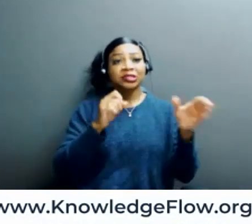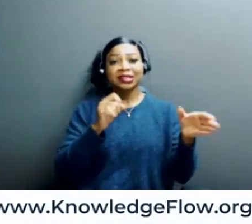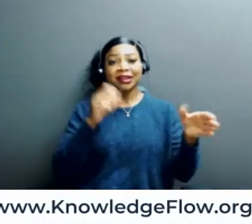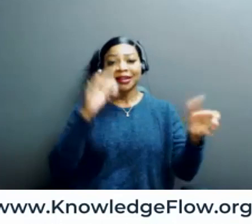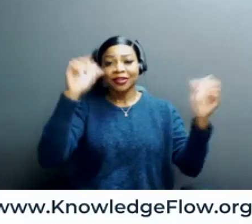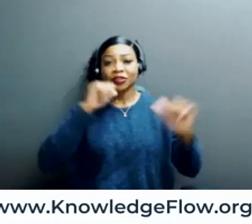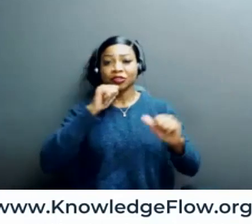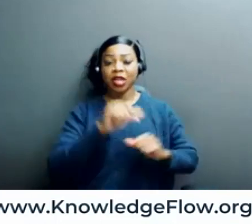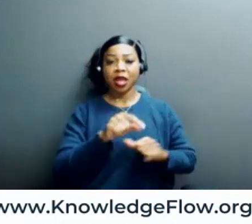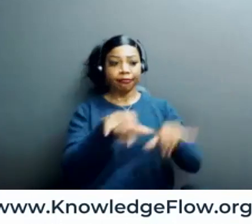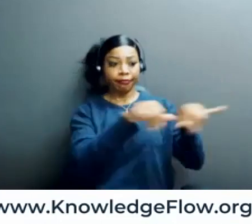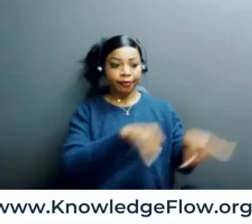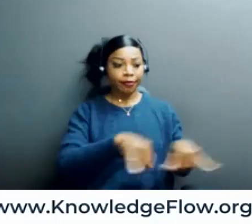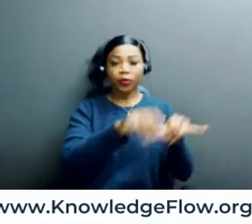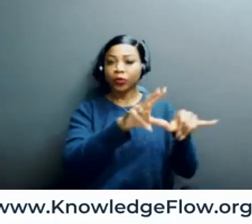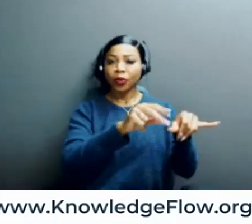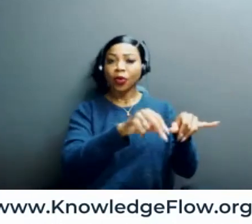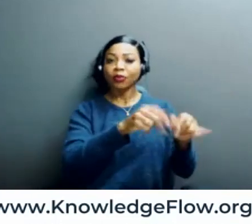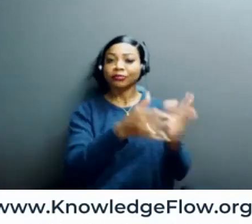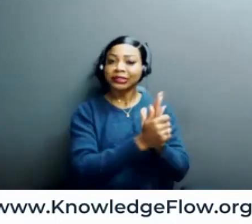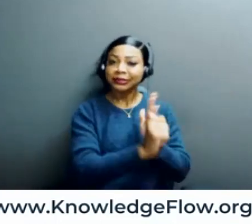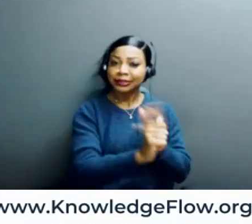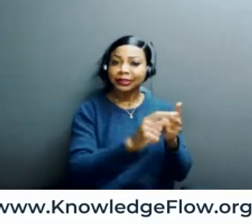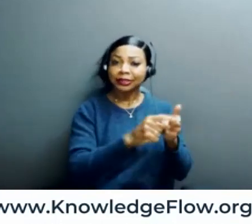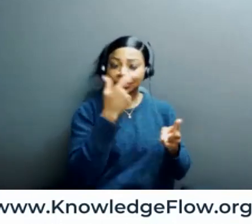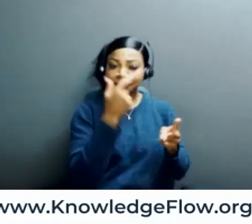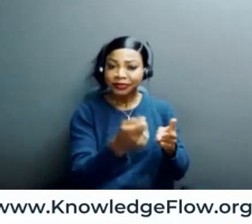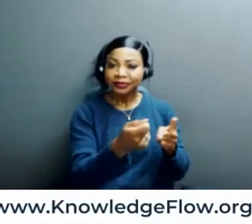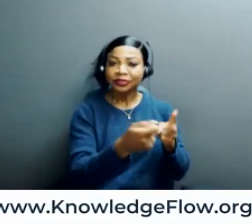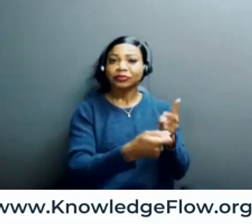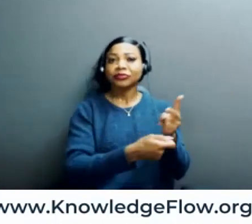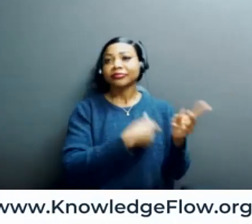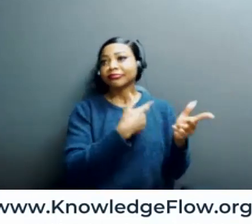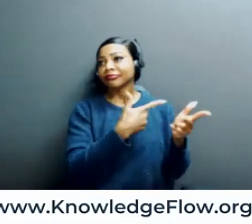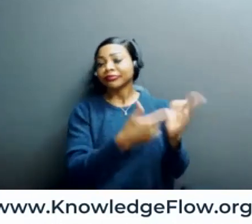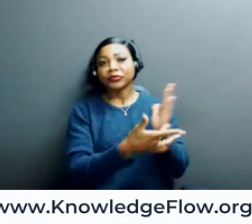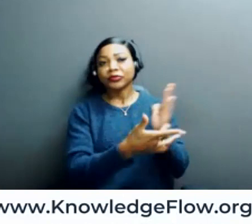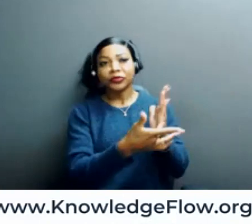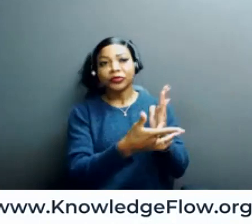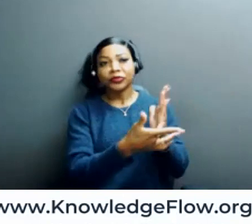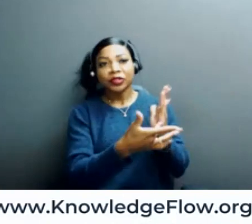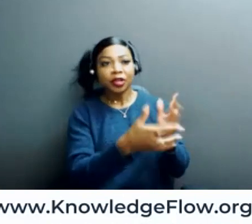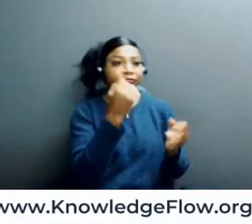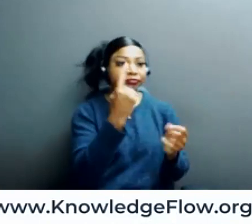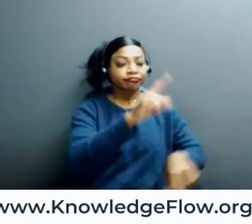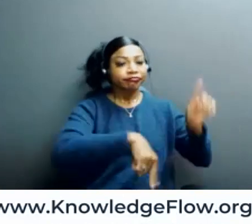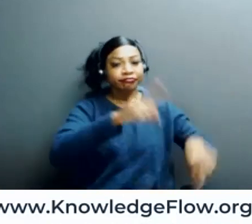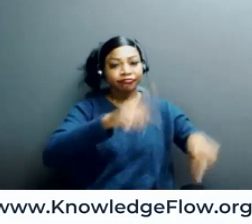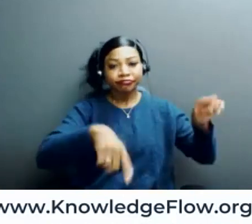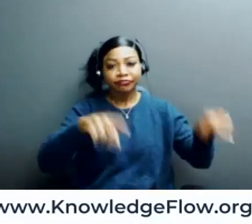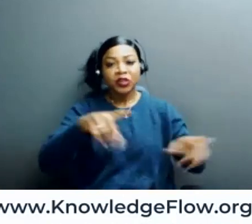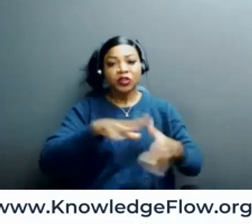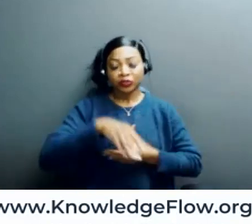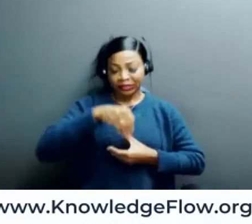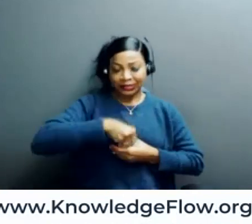they have varying levels of skills and interest in technology and so to combat sort of this internalized